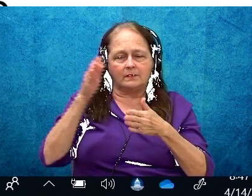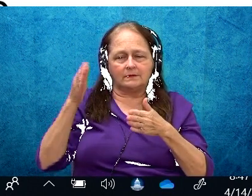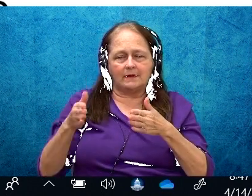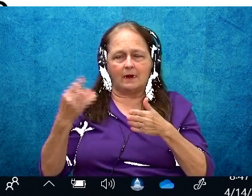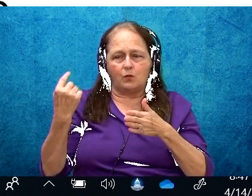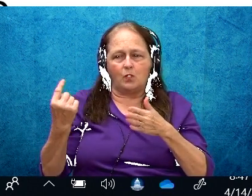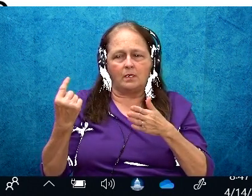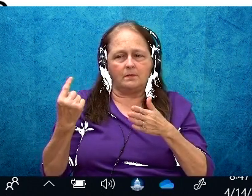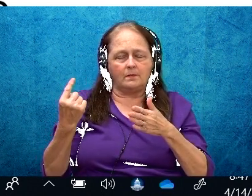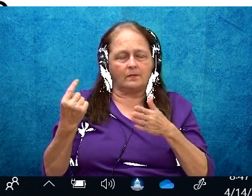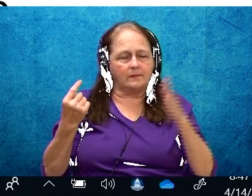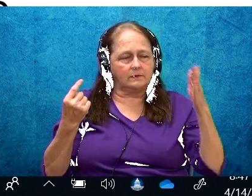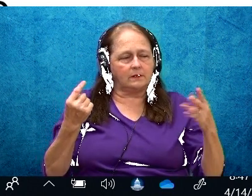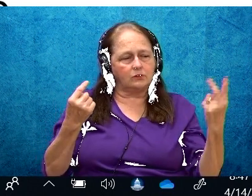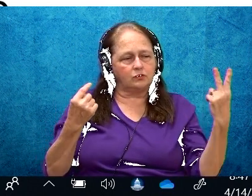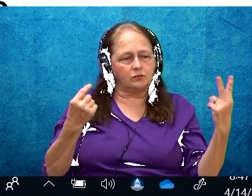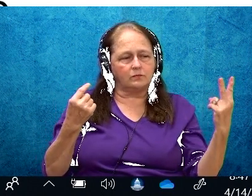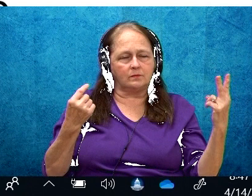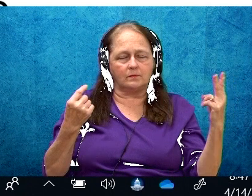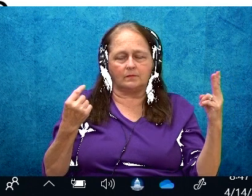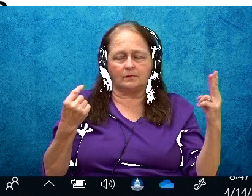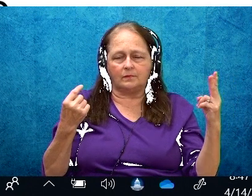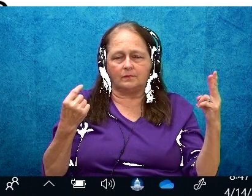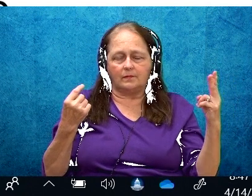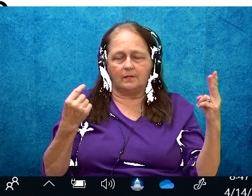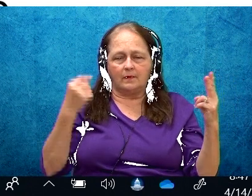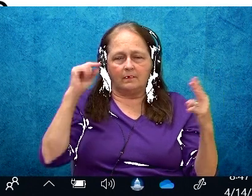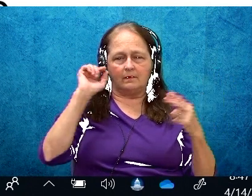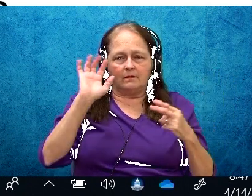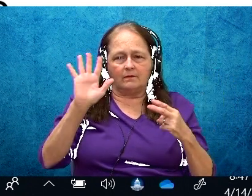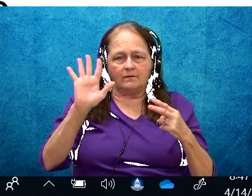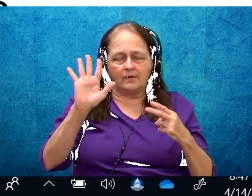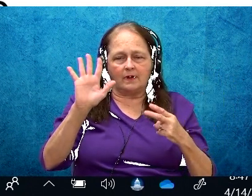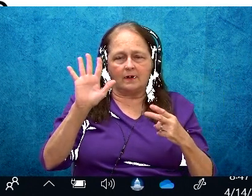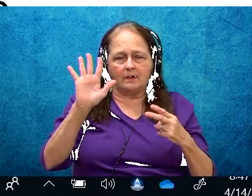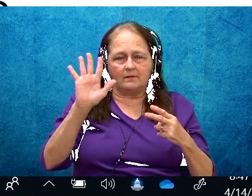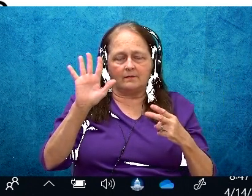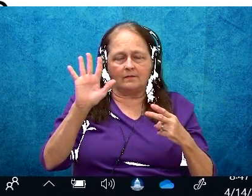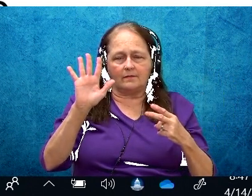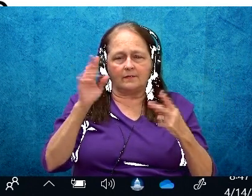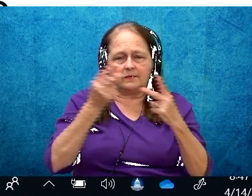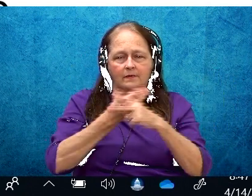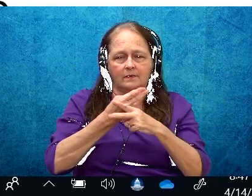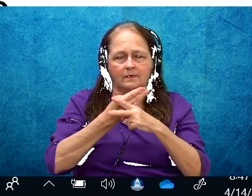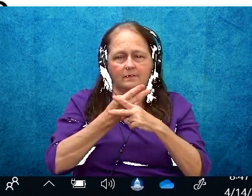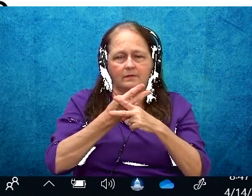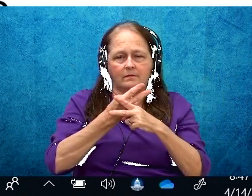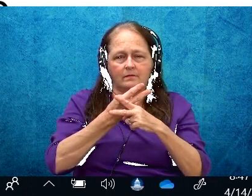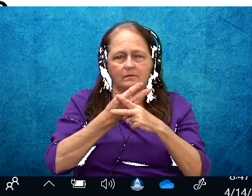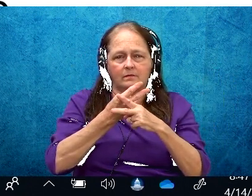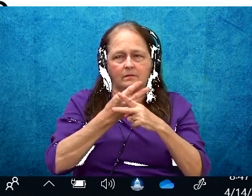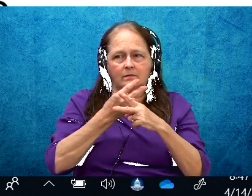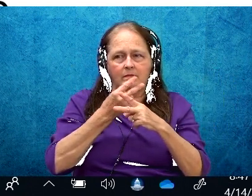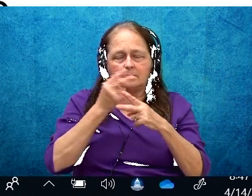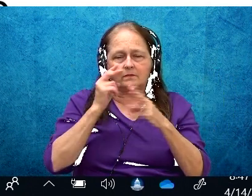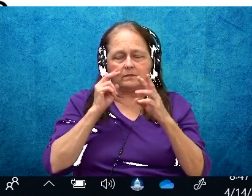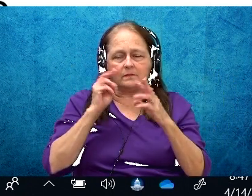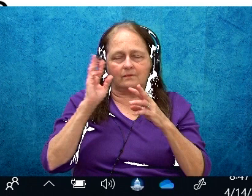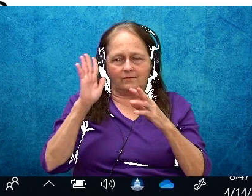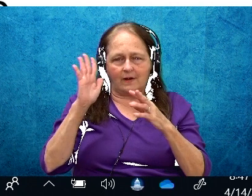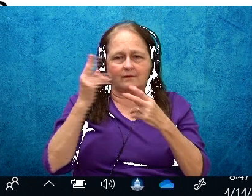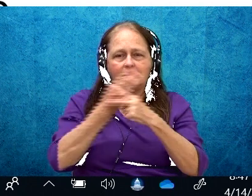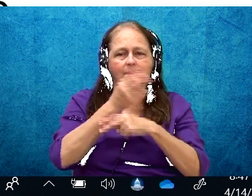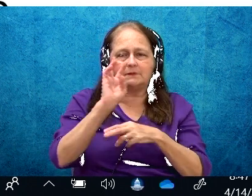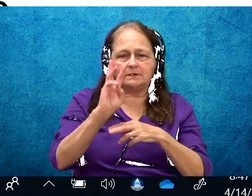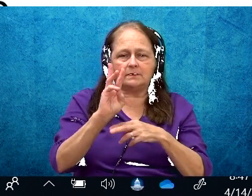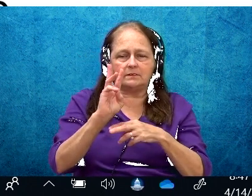1 and side 2. So it's 5 times 6, 5 times